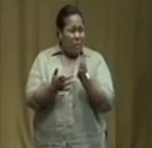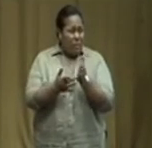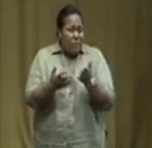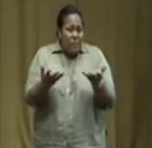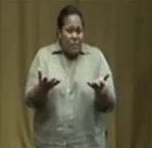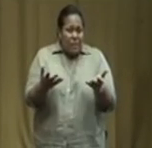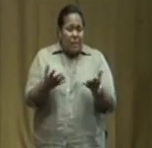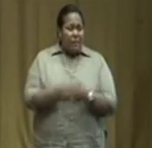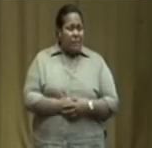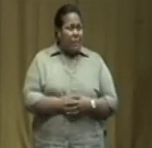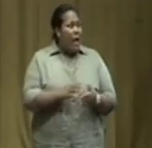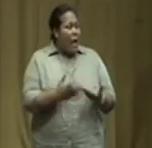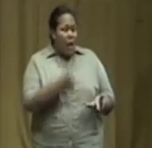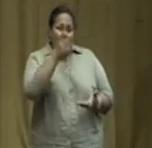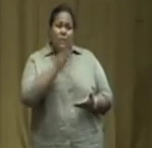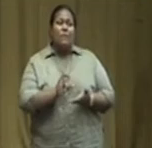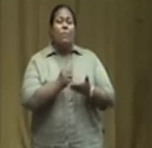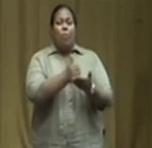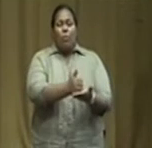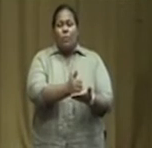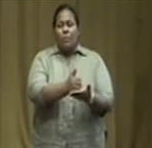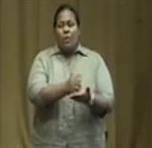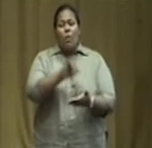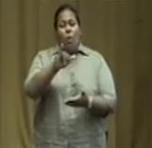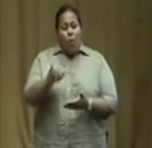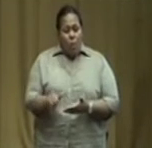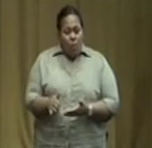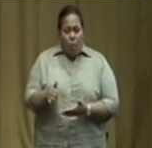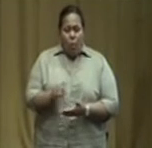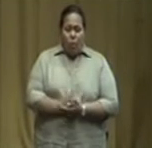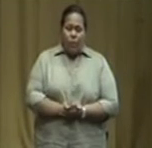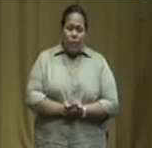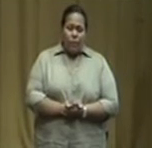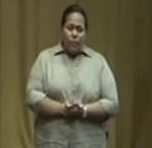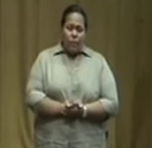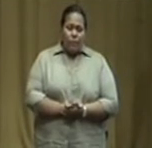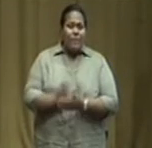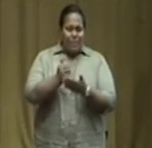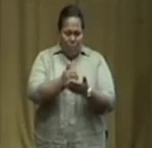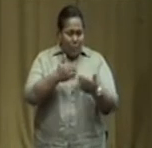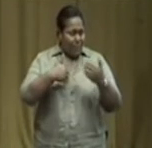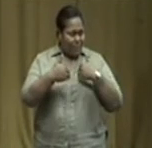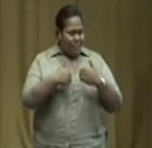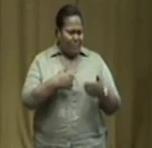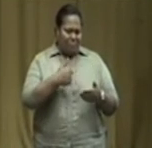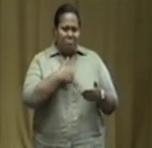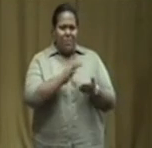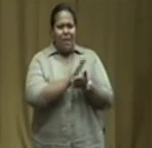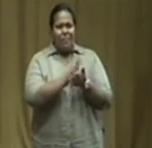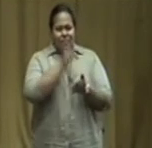may support or constrain your own pedagogies, I'd be happy to have the